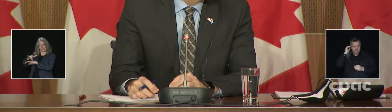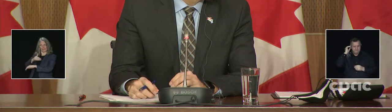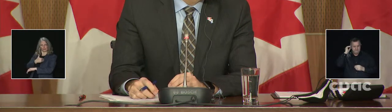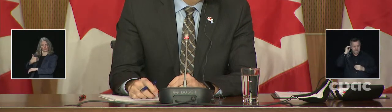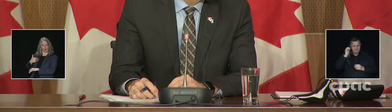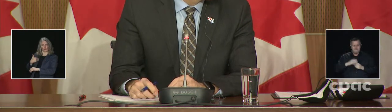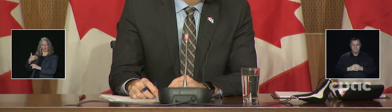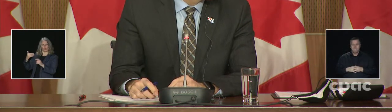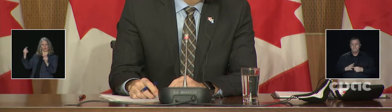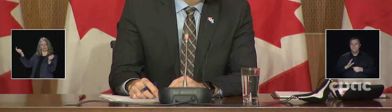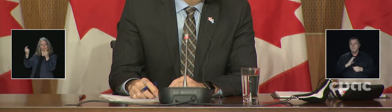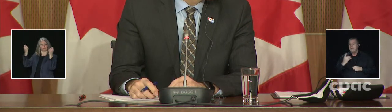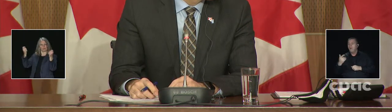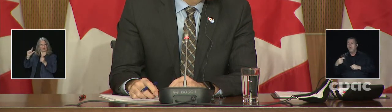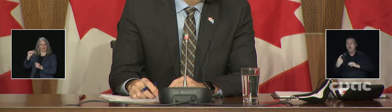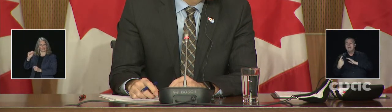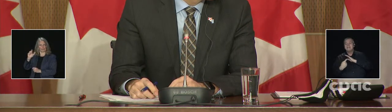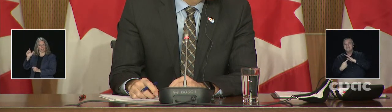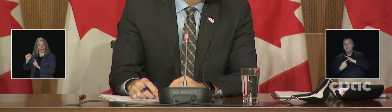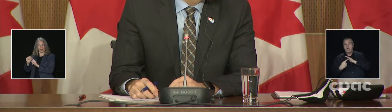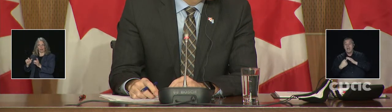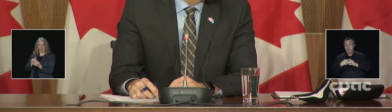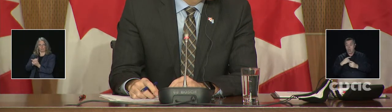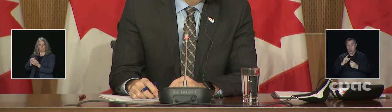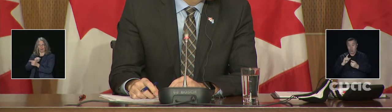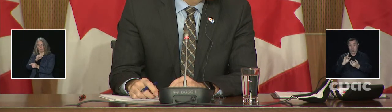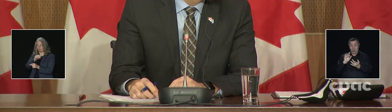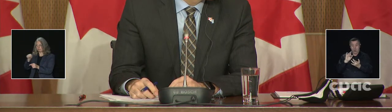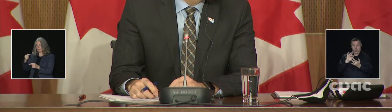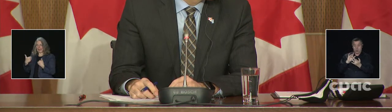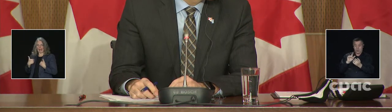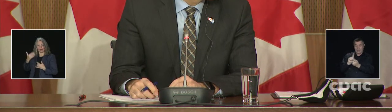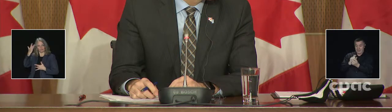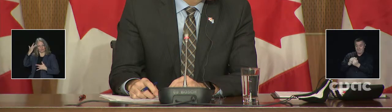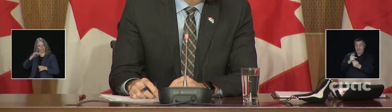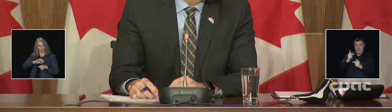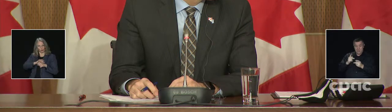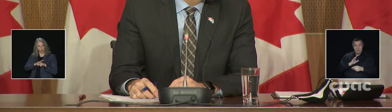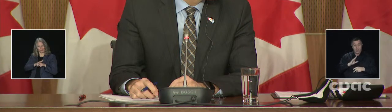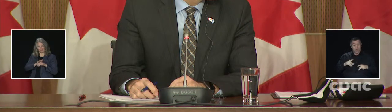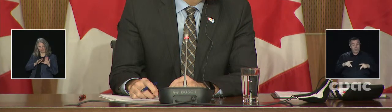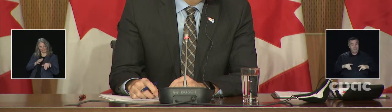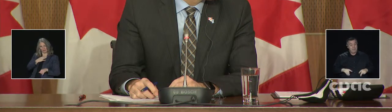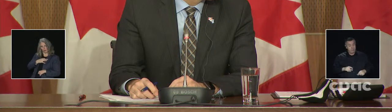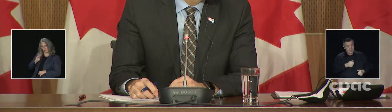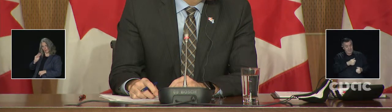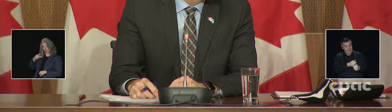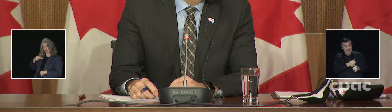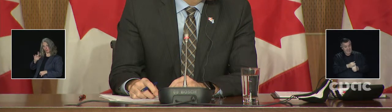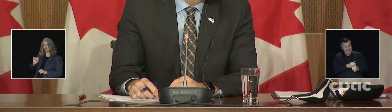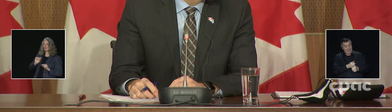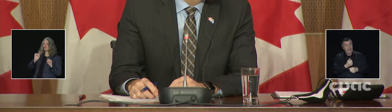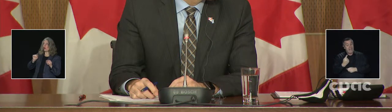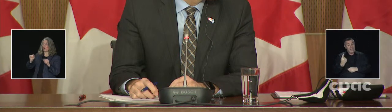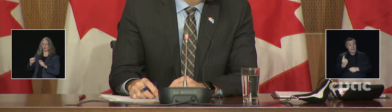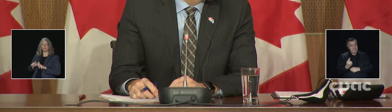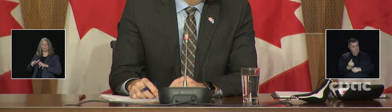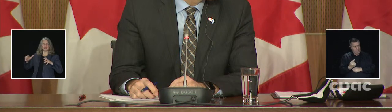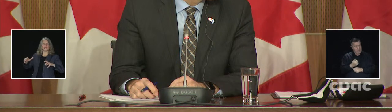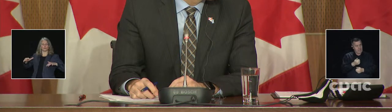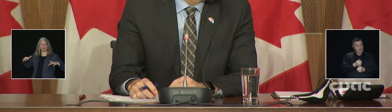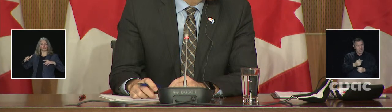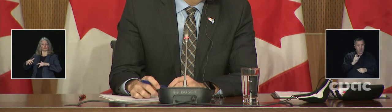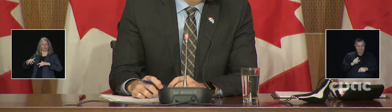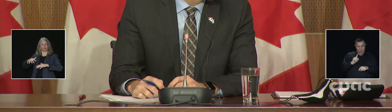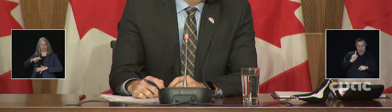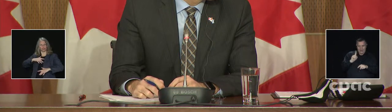have since tested positive. Should MPs and cabinet ministers be attending these large events given the rising case numbers? And have you had